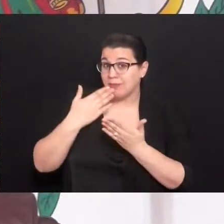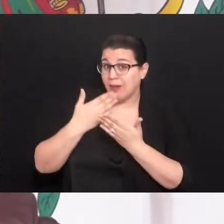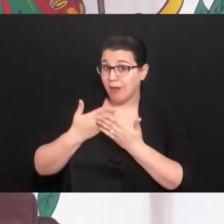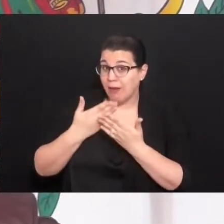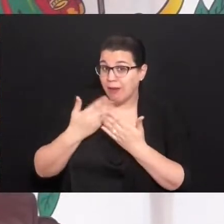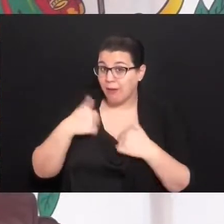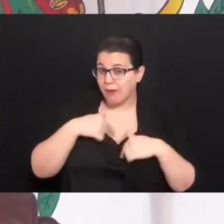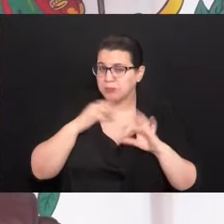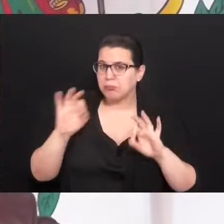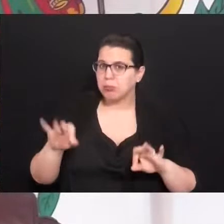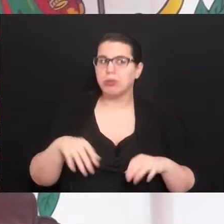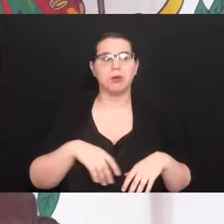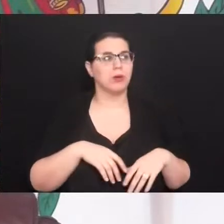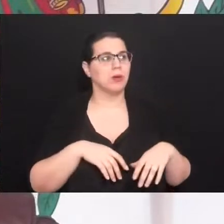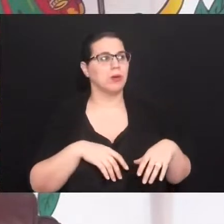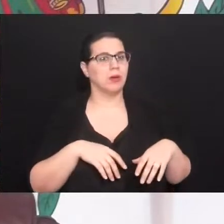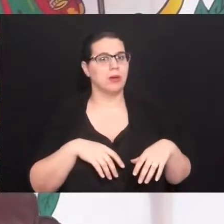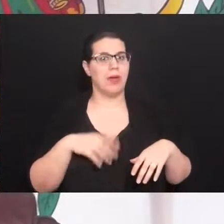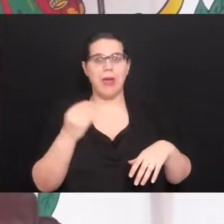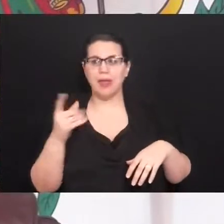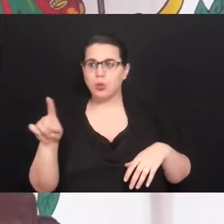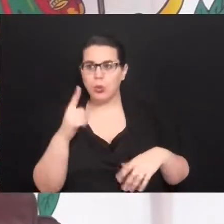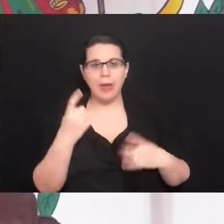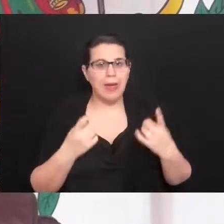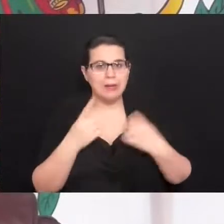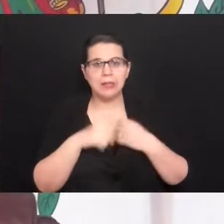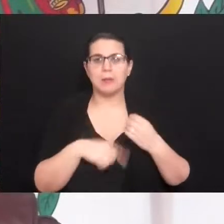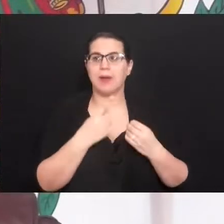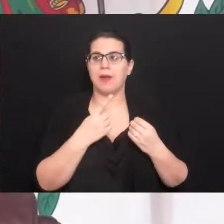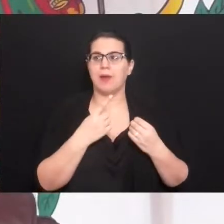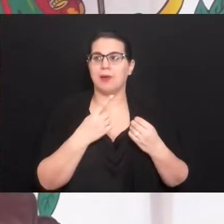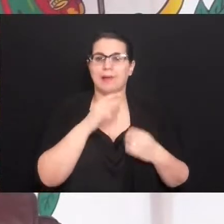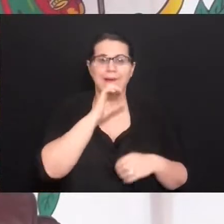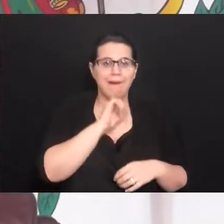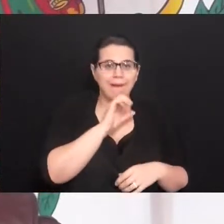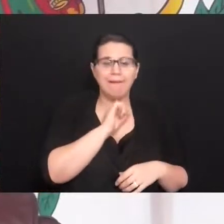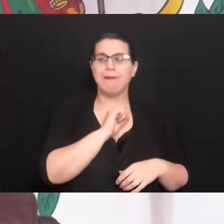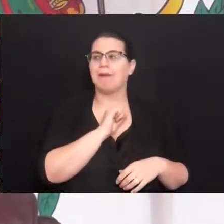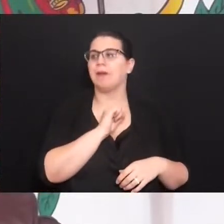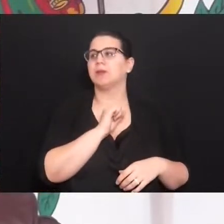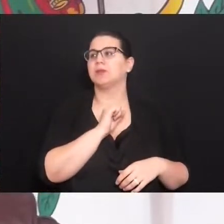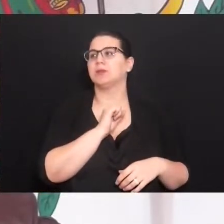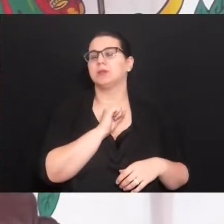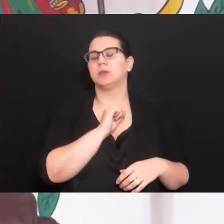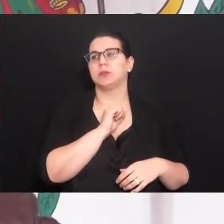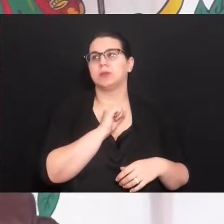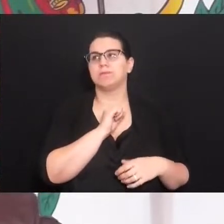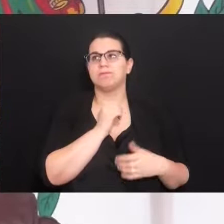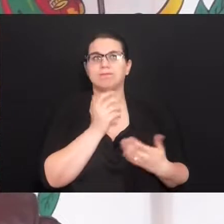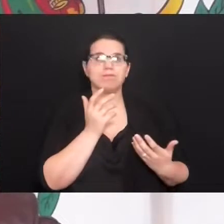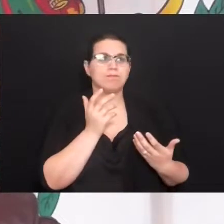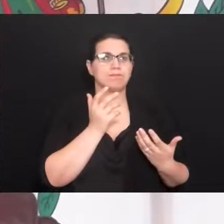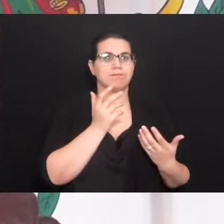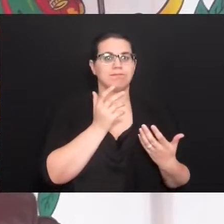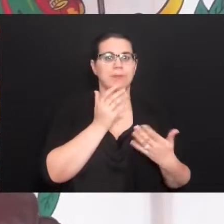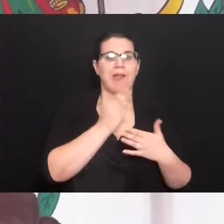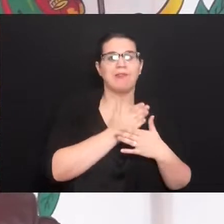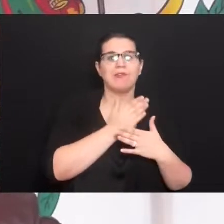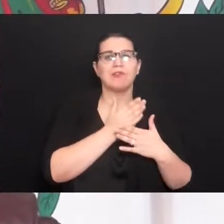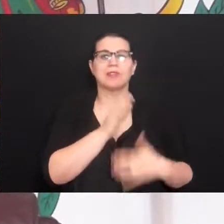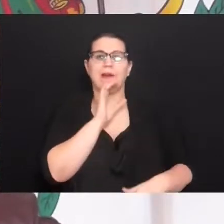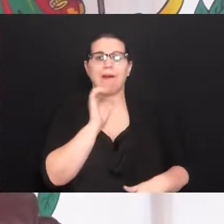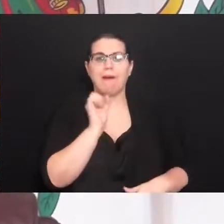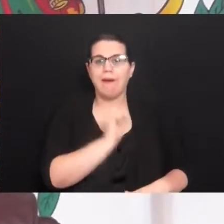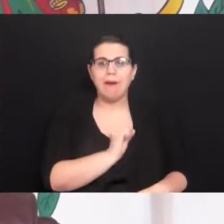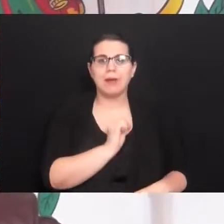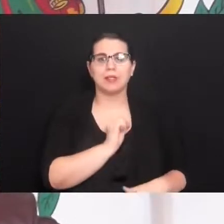standpoint of asking about, you know, the age and how the average age of the